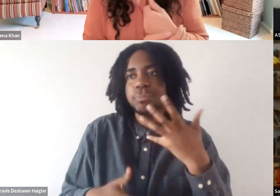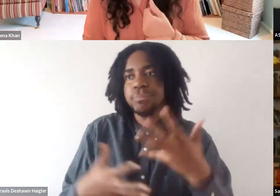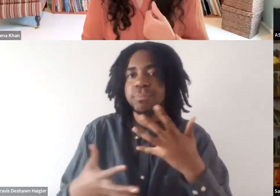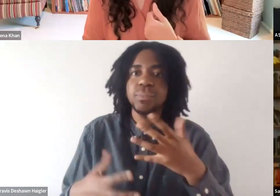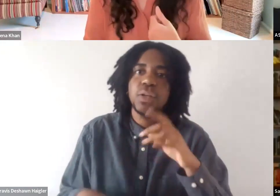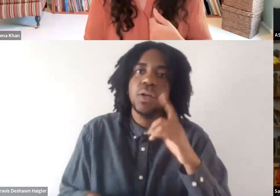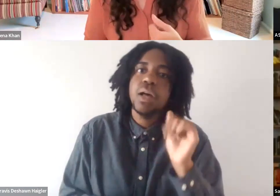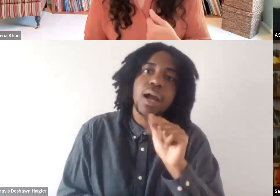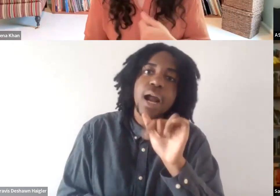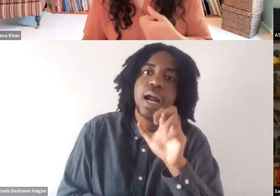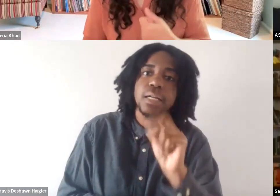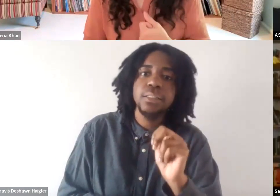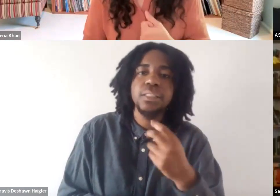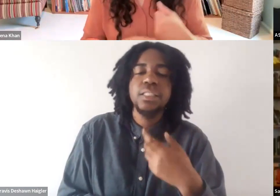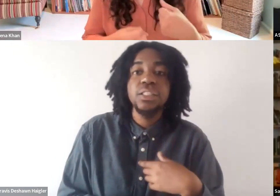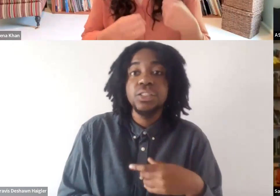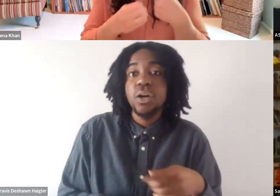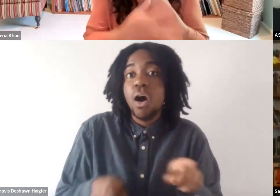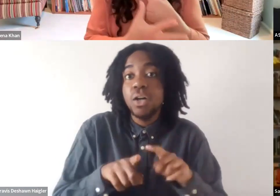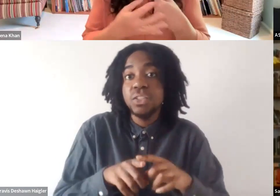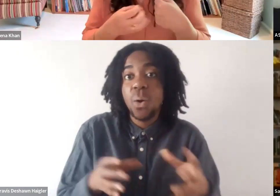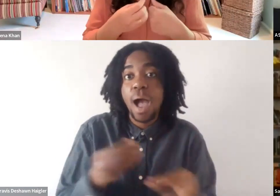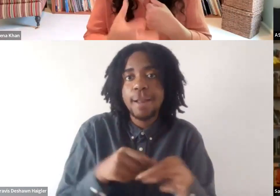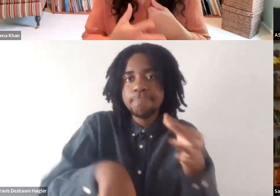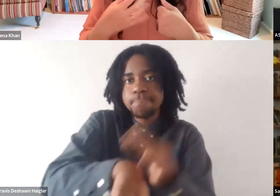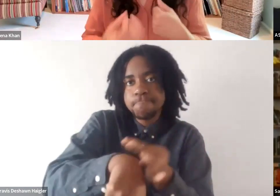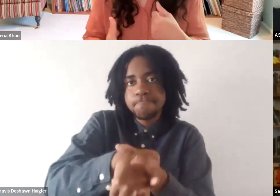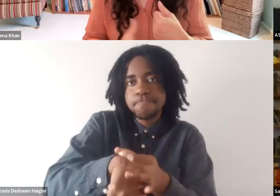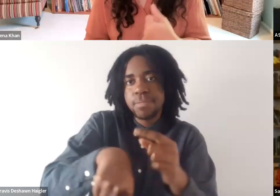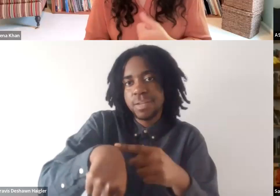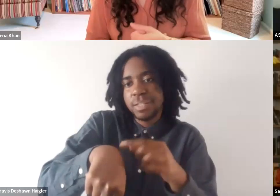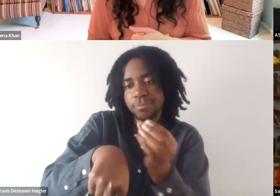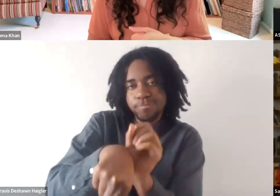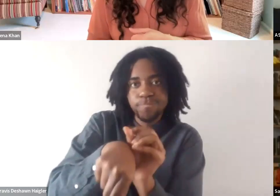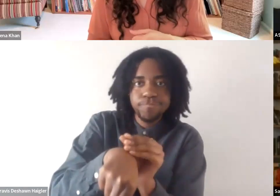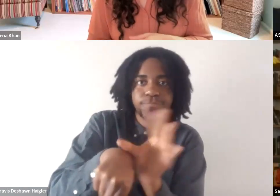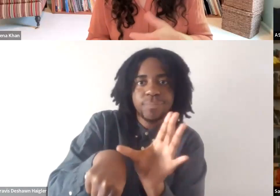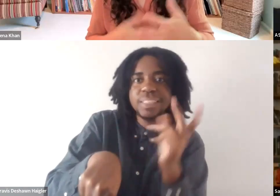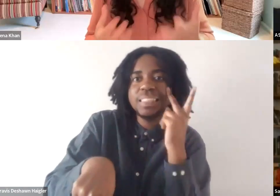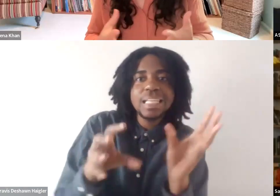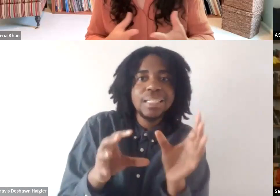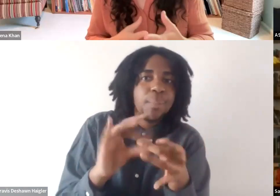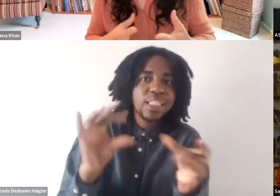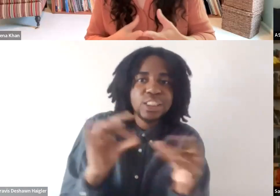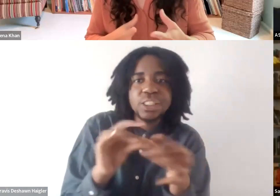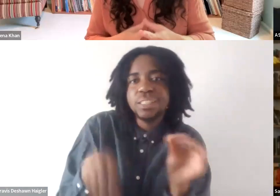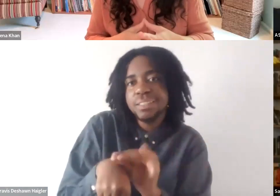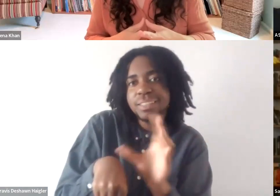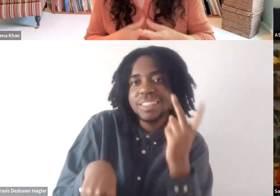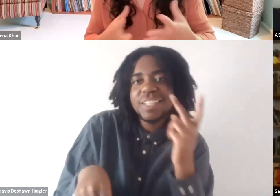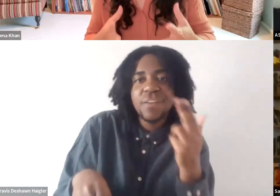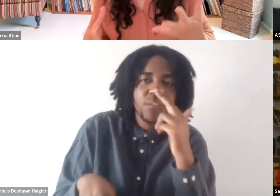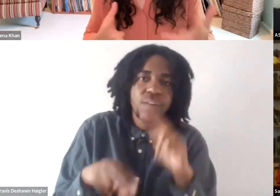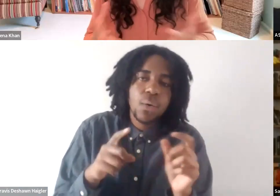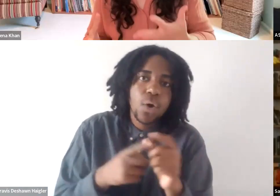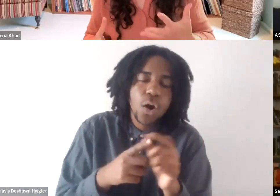sonic transmitter on Zayn's wrist, where you see it saying fun words, which is great, because we also wanted